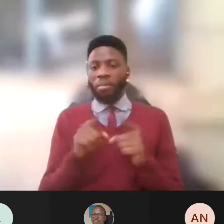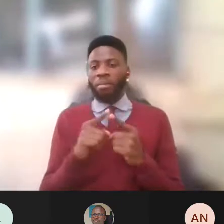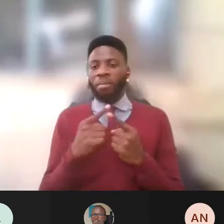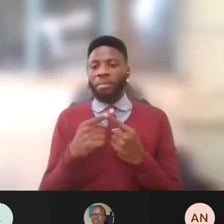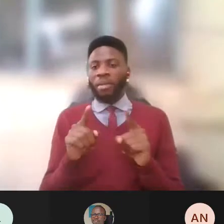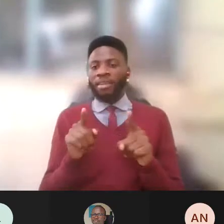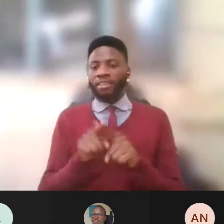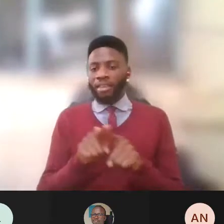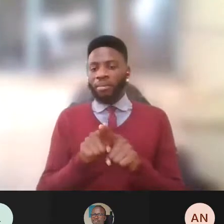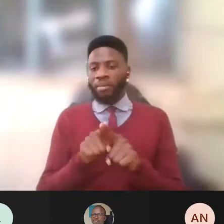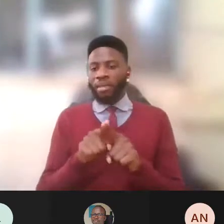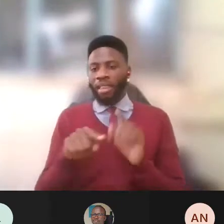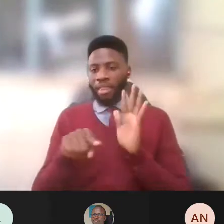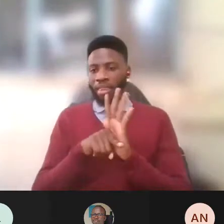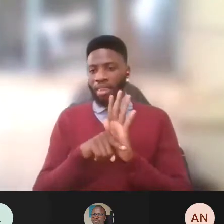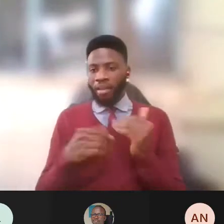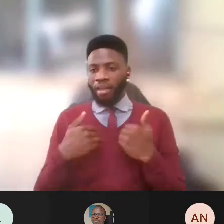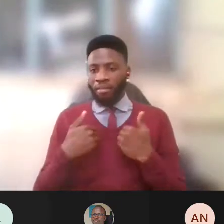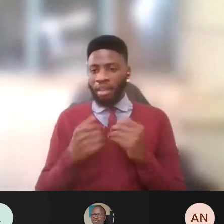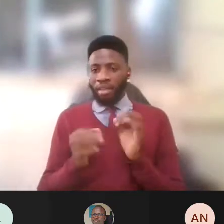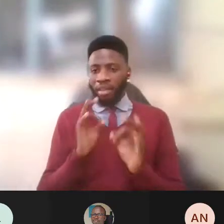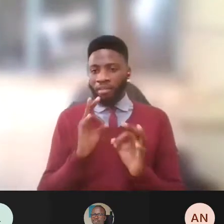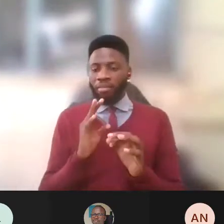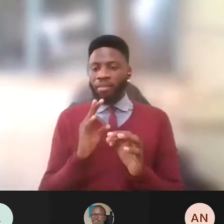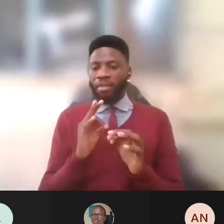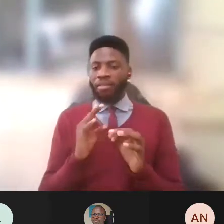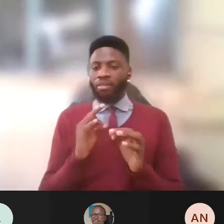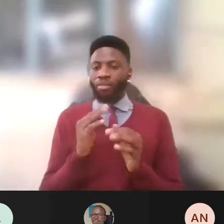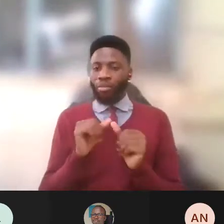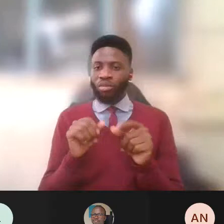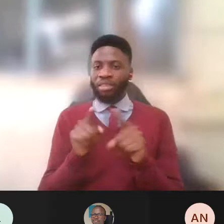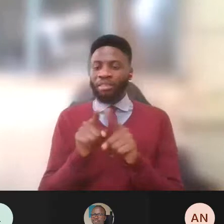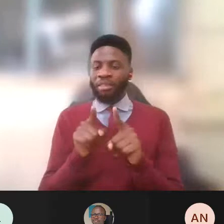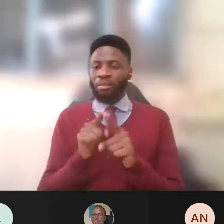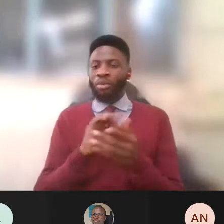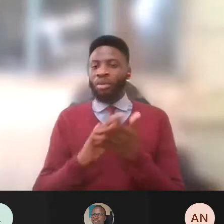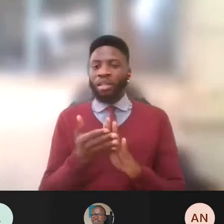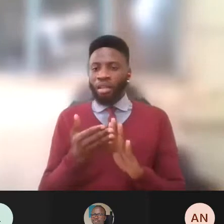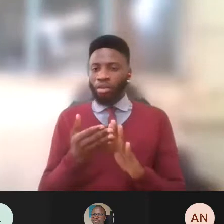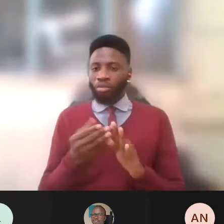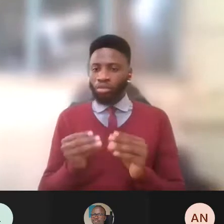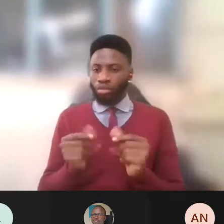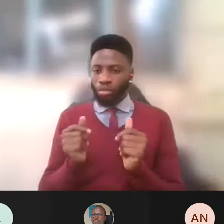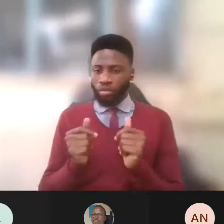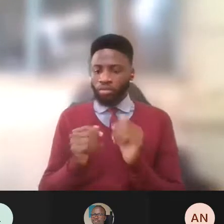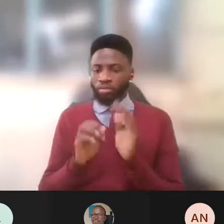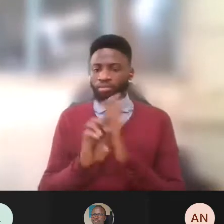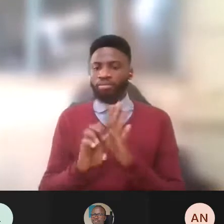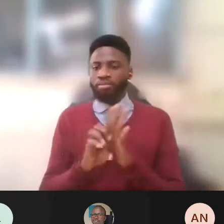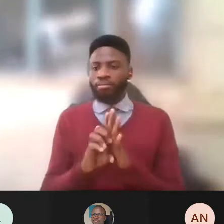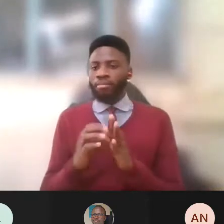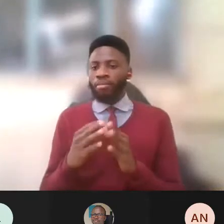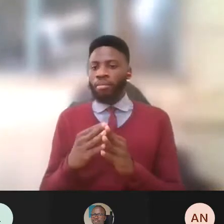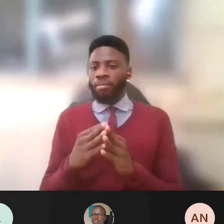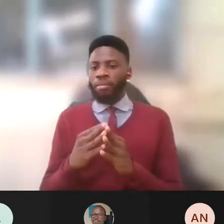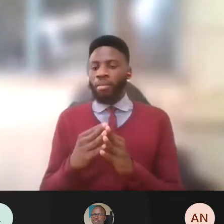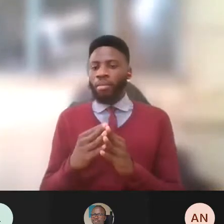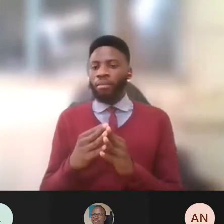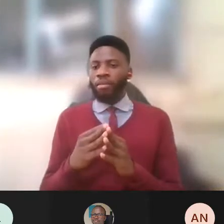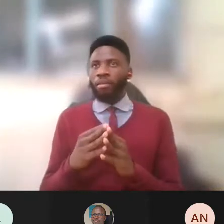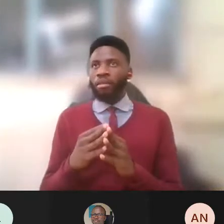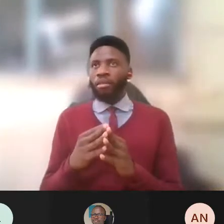use technology. So in the philanthropies department, we have 3 main platforms that we currently have where young people can